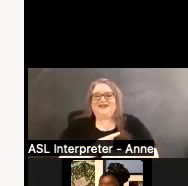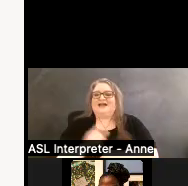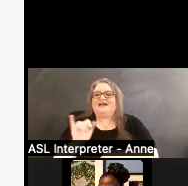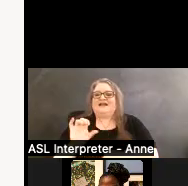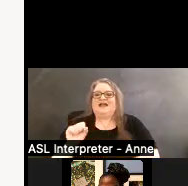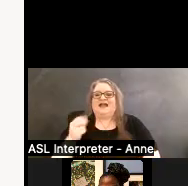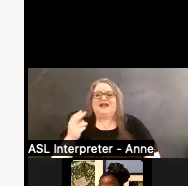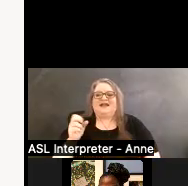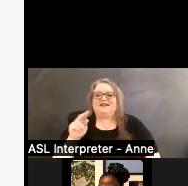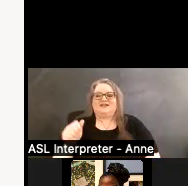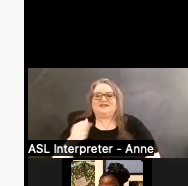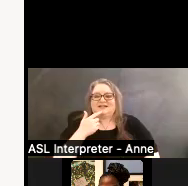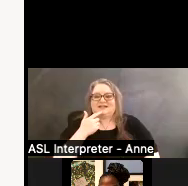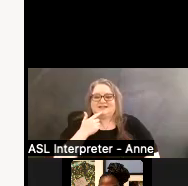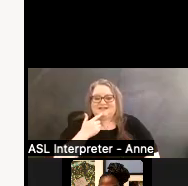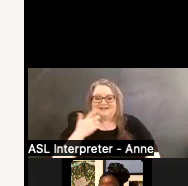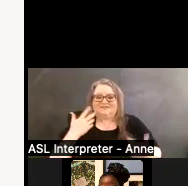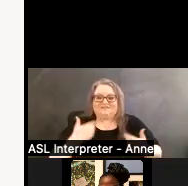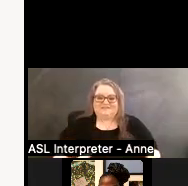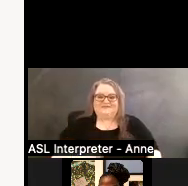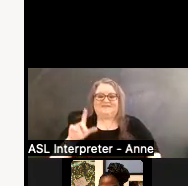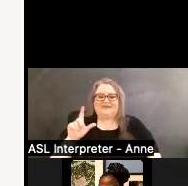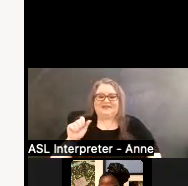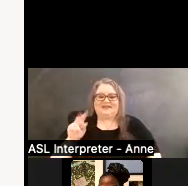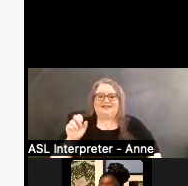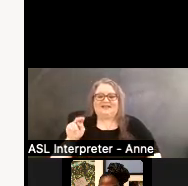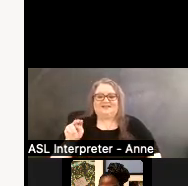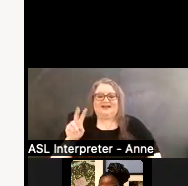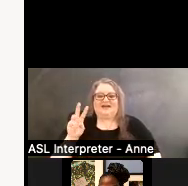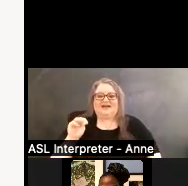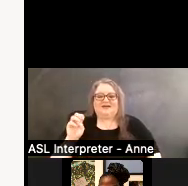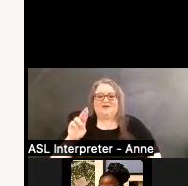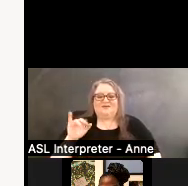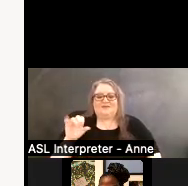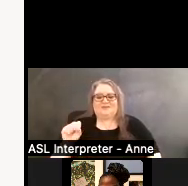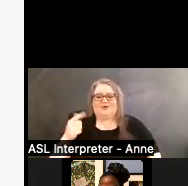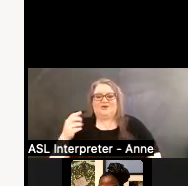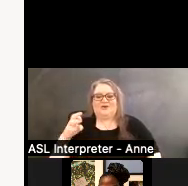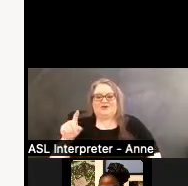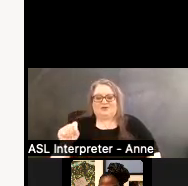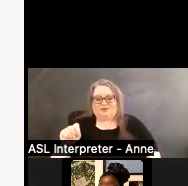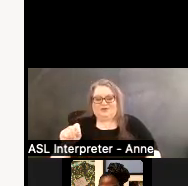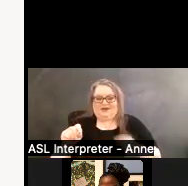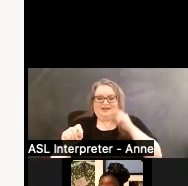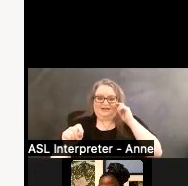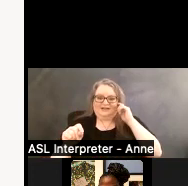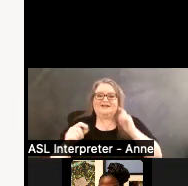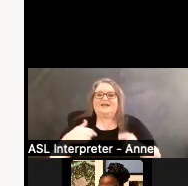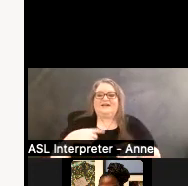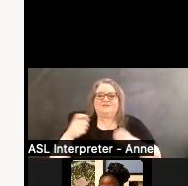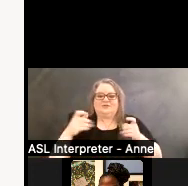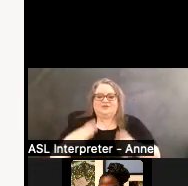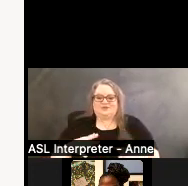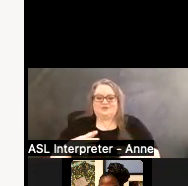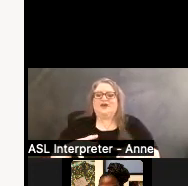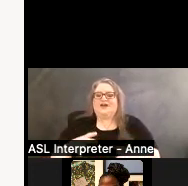I am Lavon Morris-Grant, Director of Community Engagement at the National Resource Center on